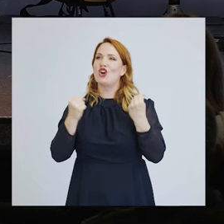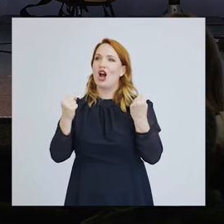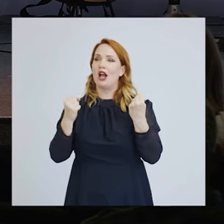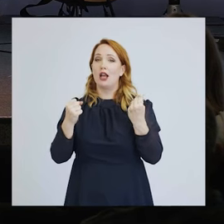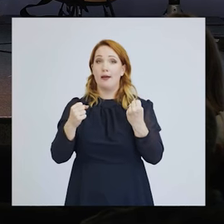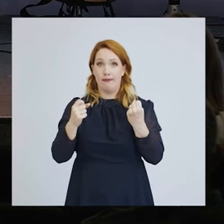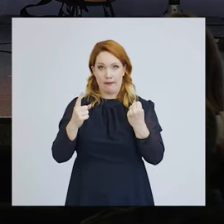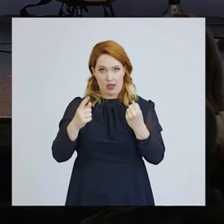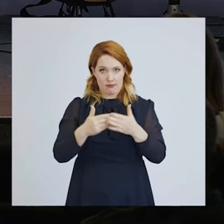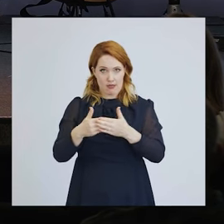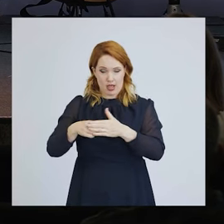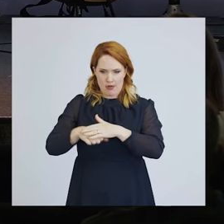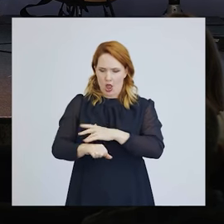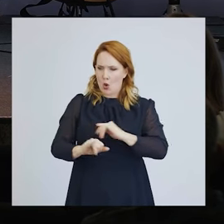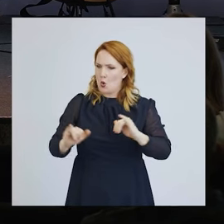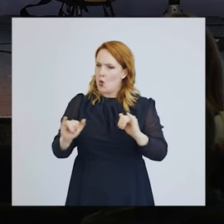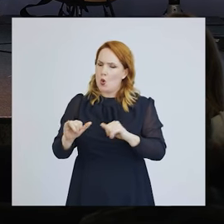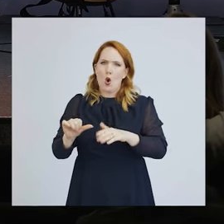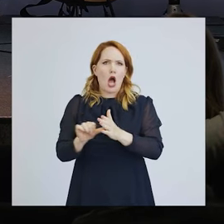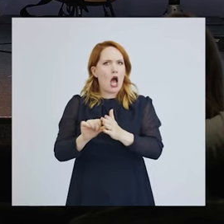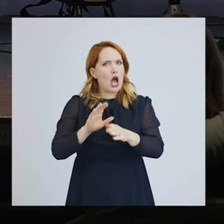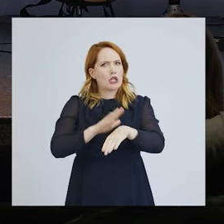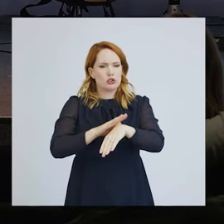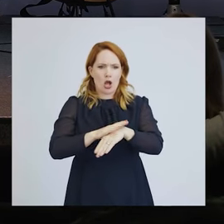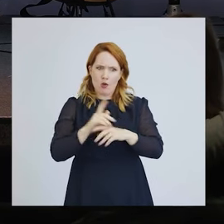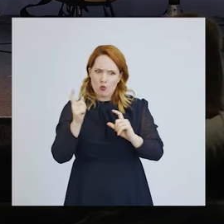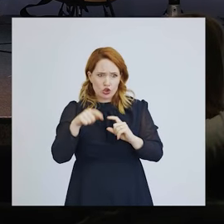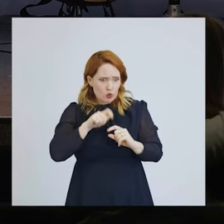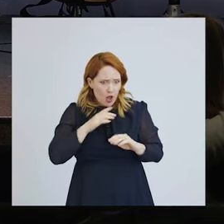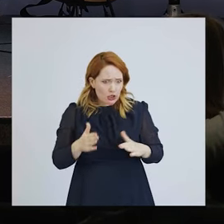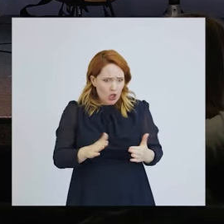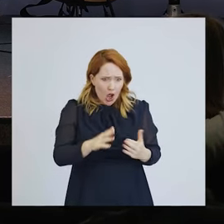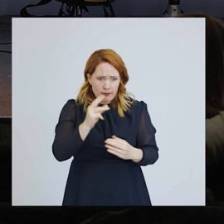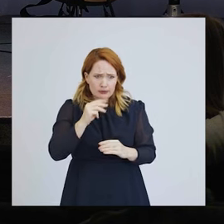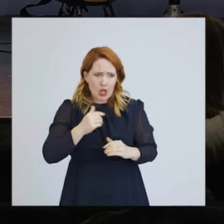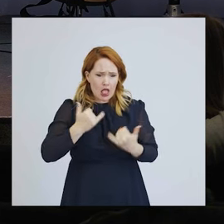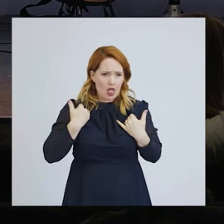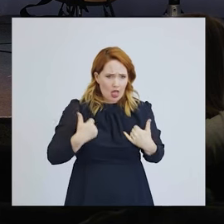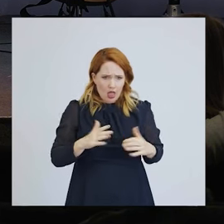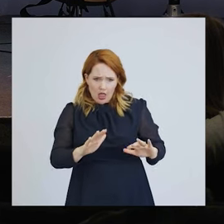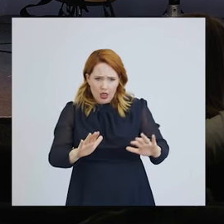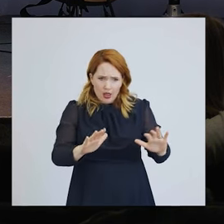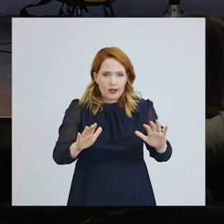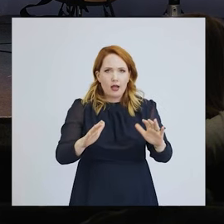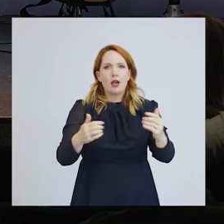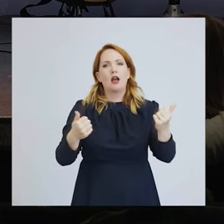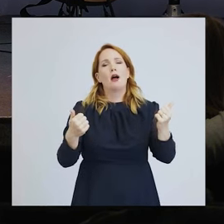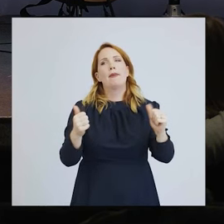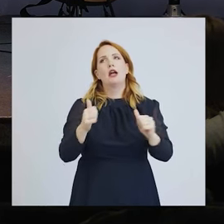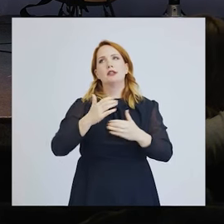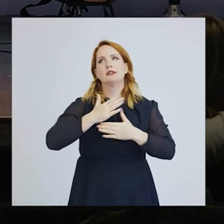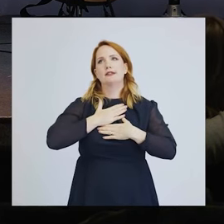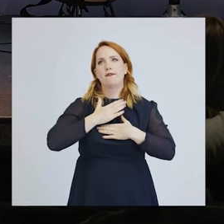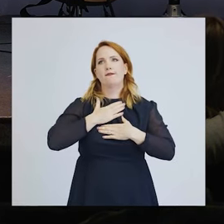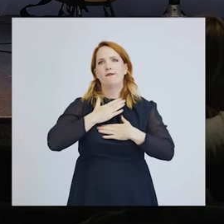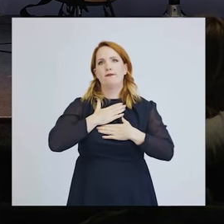happy, joyful and strong. And the birth was actually quite traumatic, and her heart rate went down. There was a whole lot of things